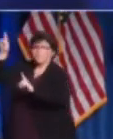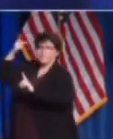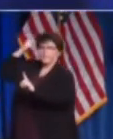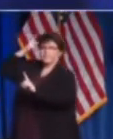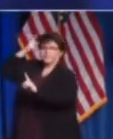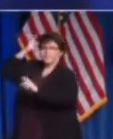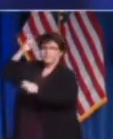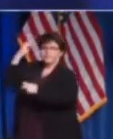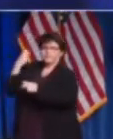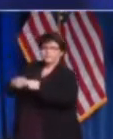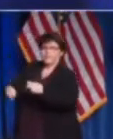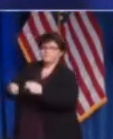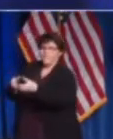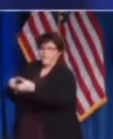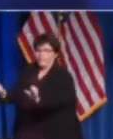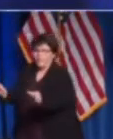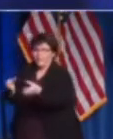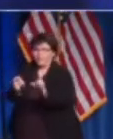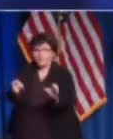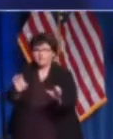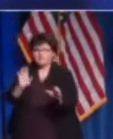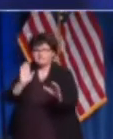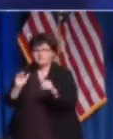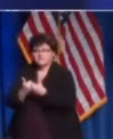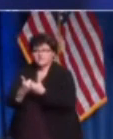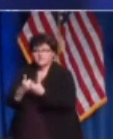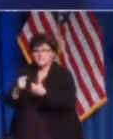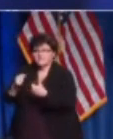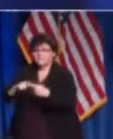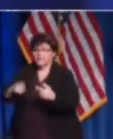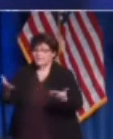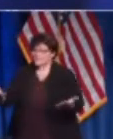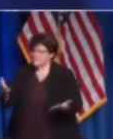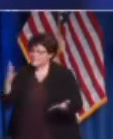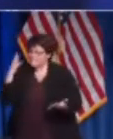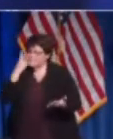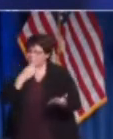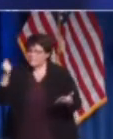fractious as things may be, this is the beauty and essence of what we have